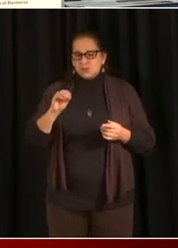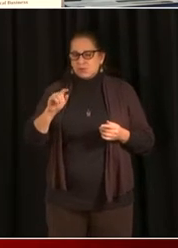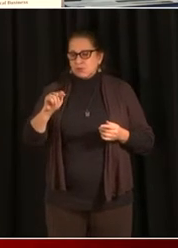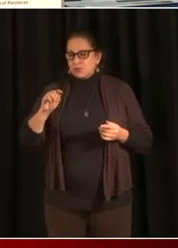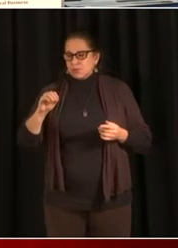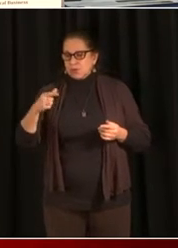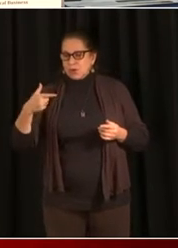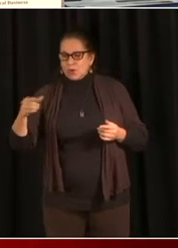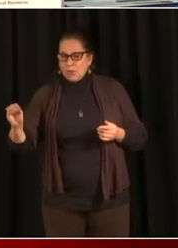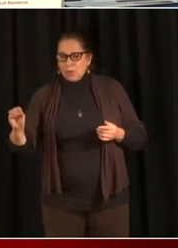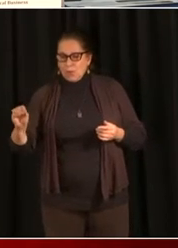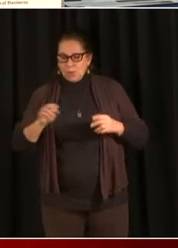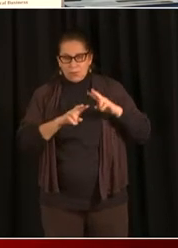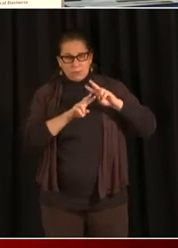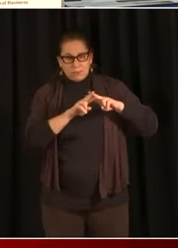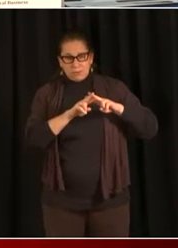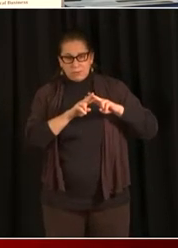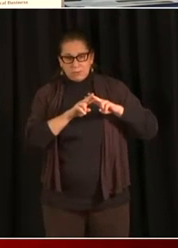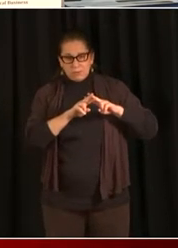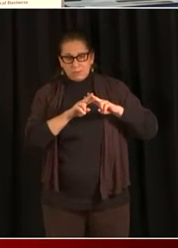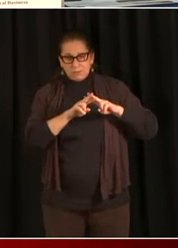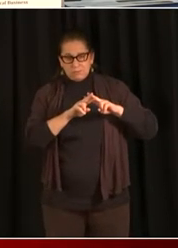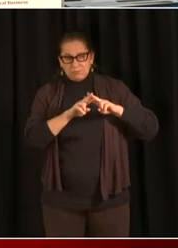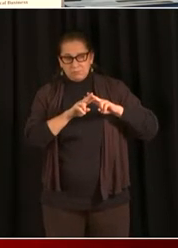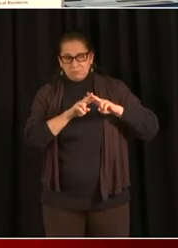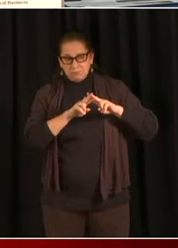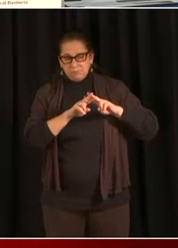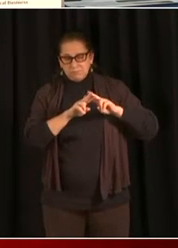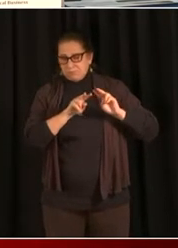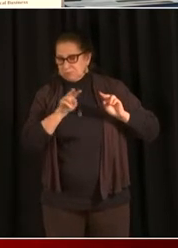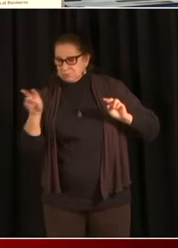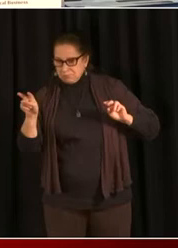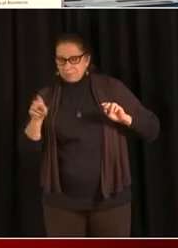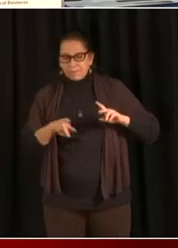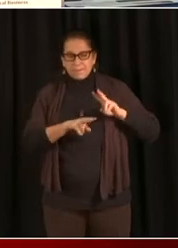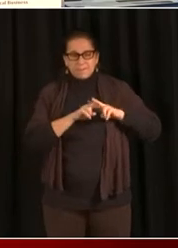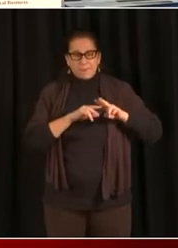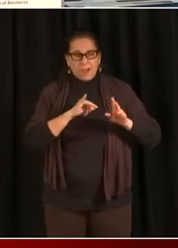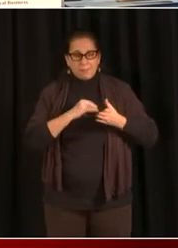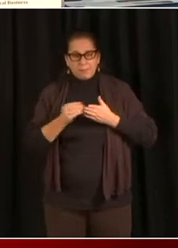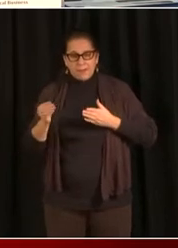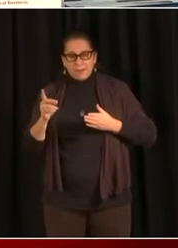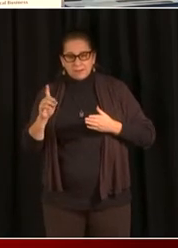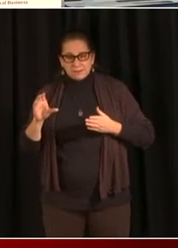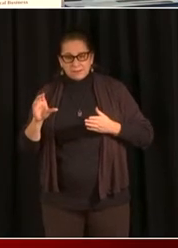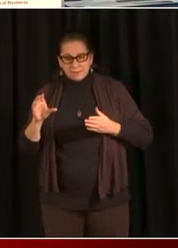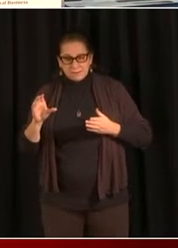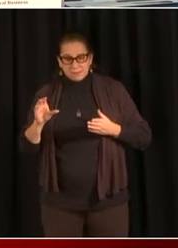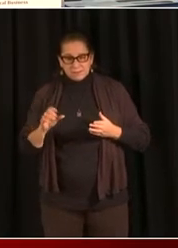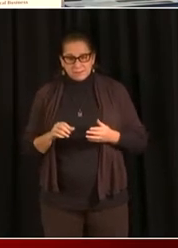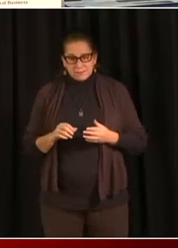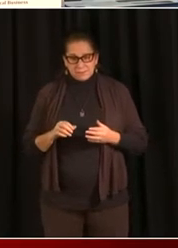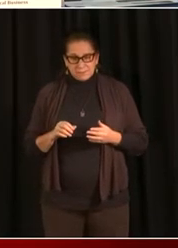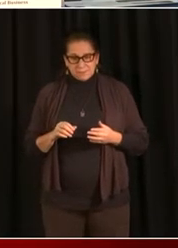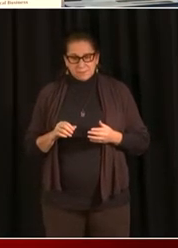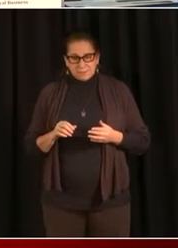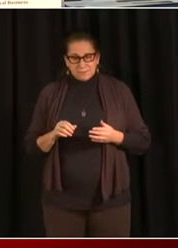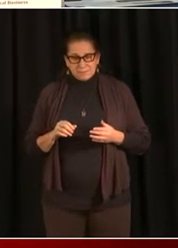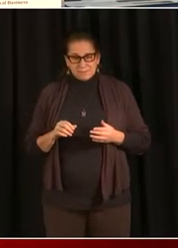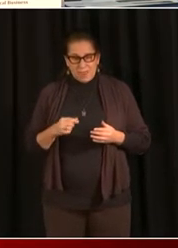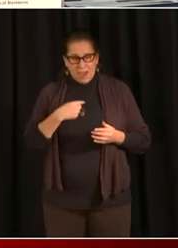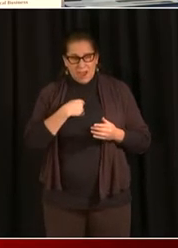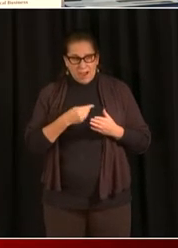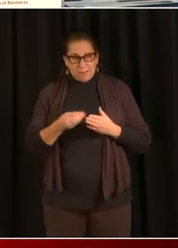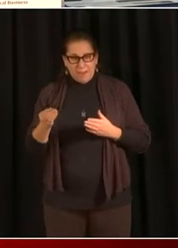old habits of the apps that may be in your phone that we shall not mention, and think, #IBuyDC. We buy DC because our businesses have been there